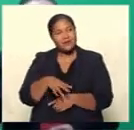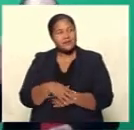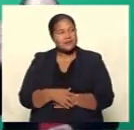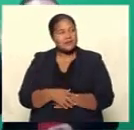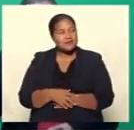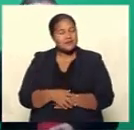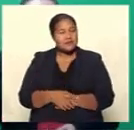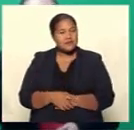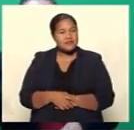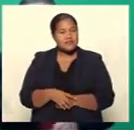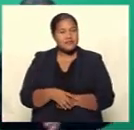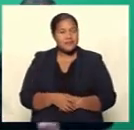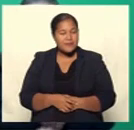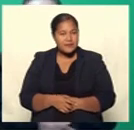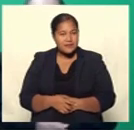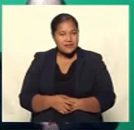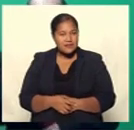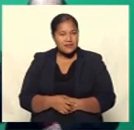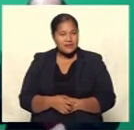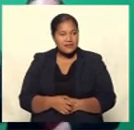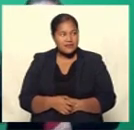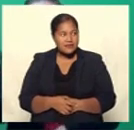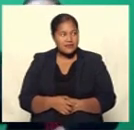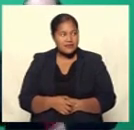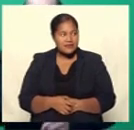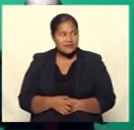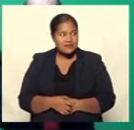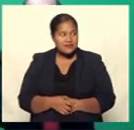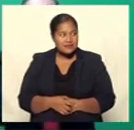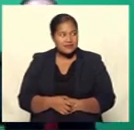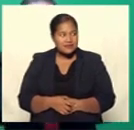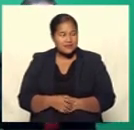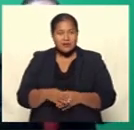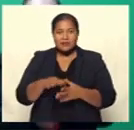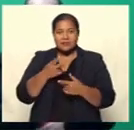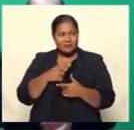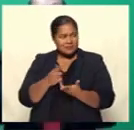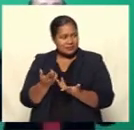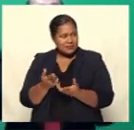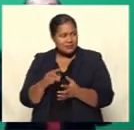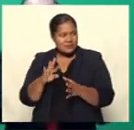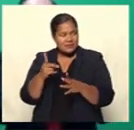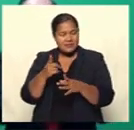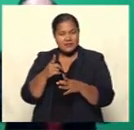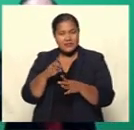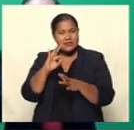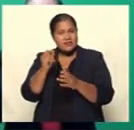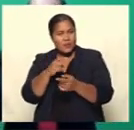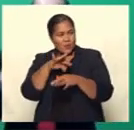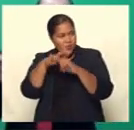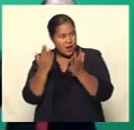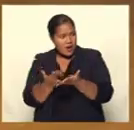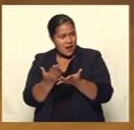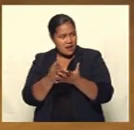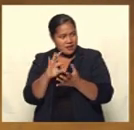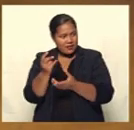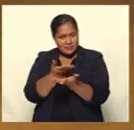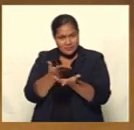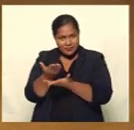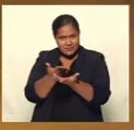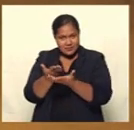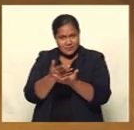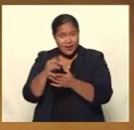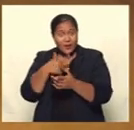something in the works between Fiji and some countries to mutually recognize